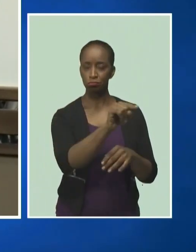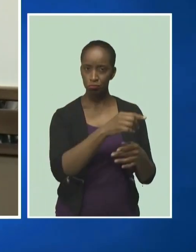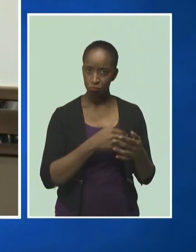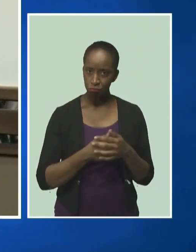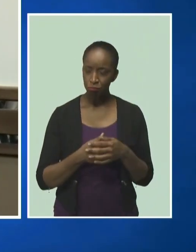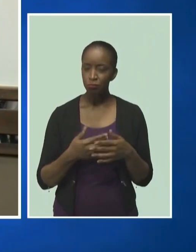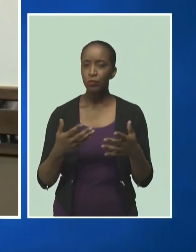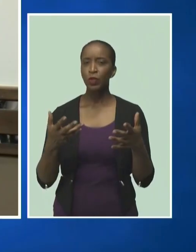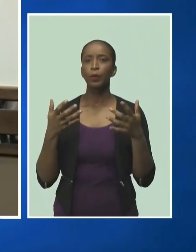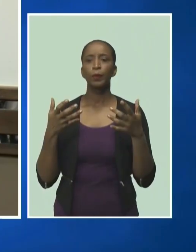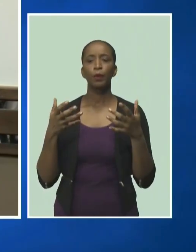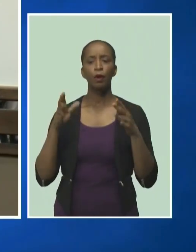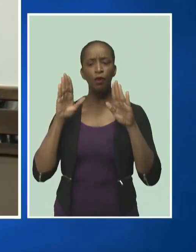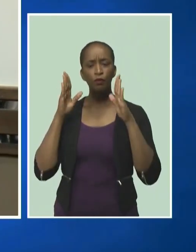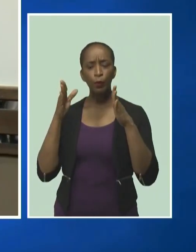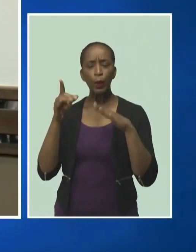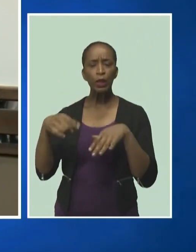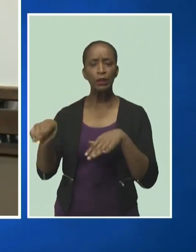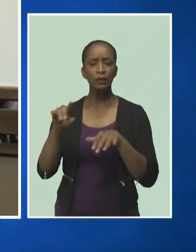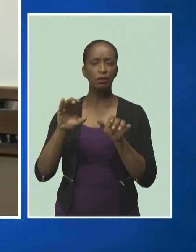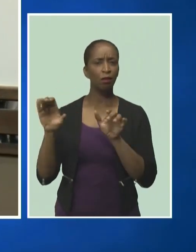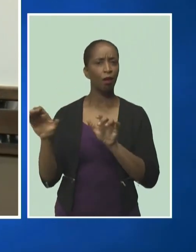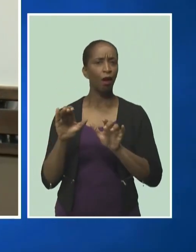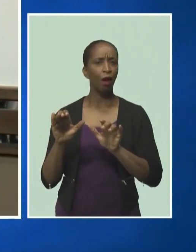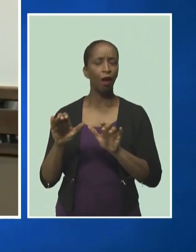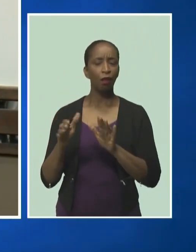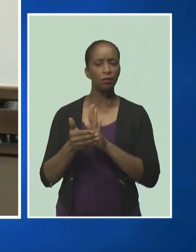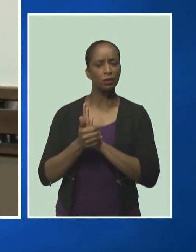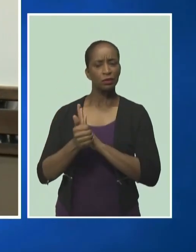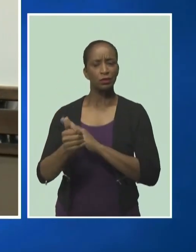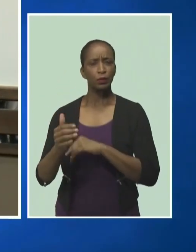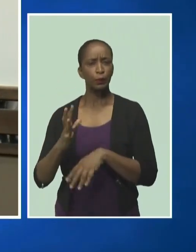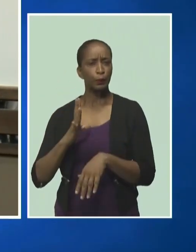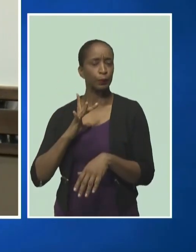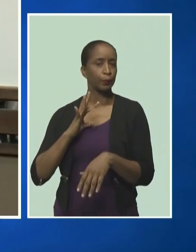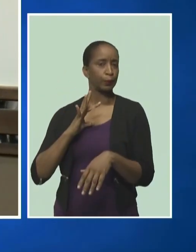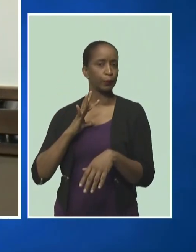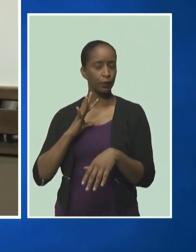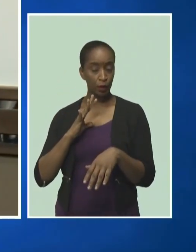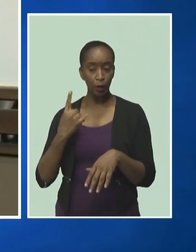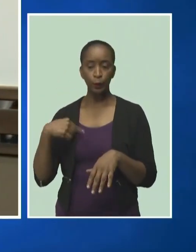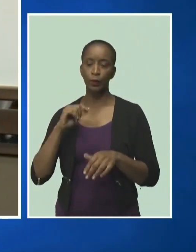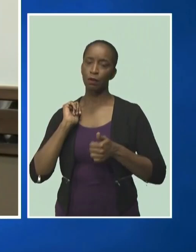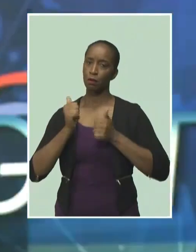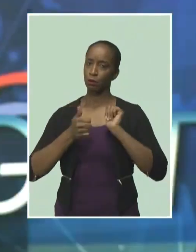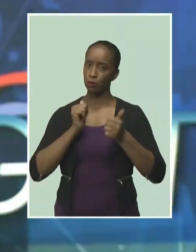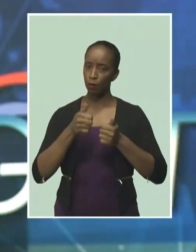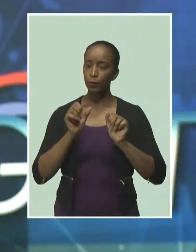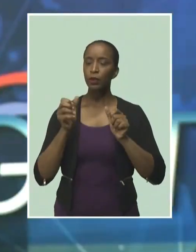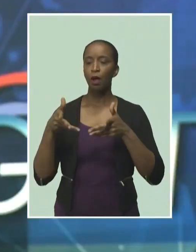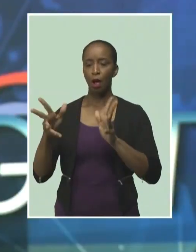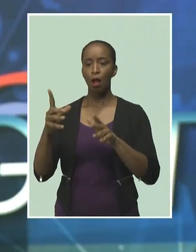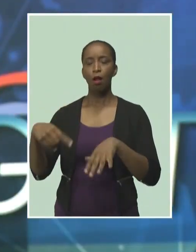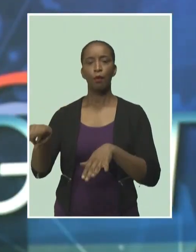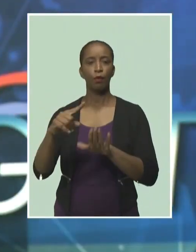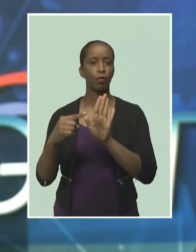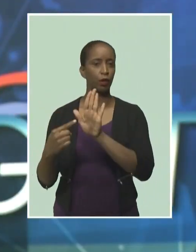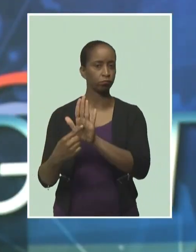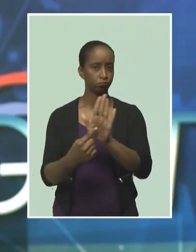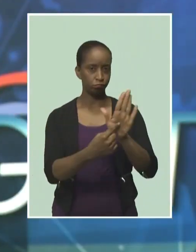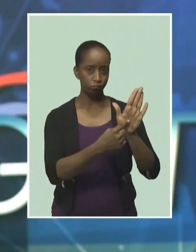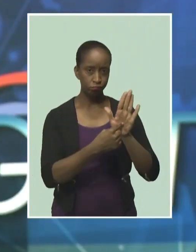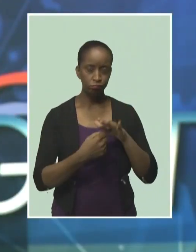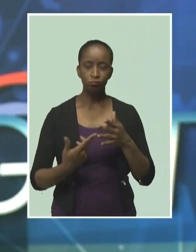Barbadian excellence that we find that is there, and that we act as a facilitator. The National